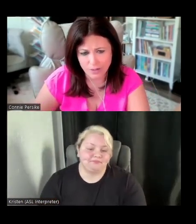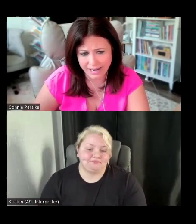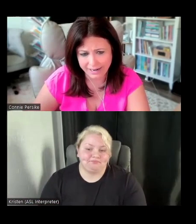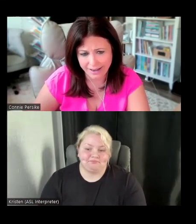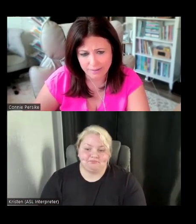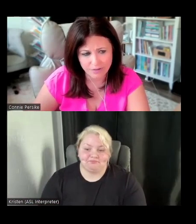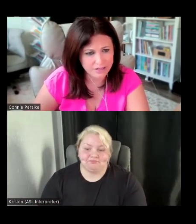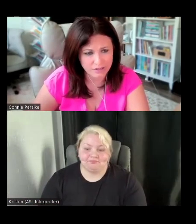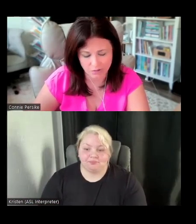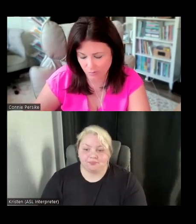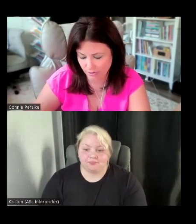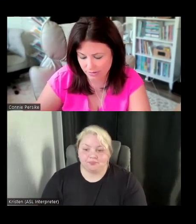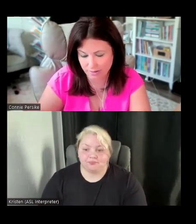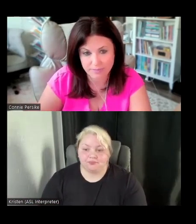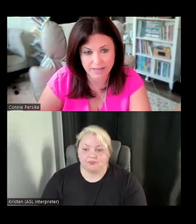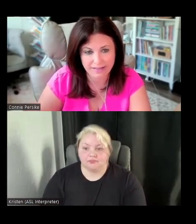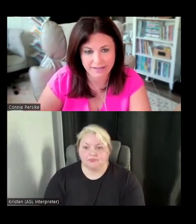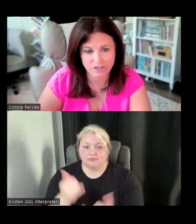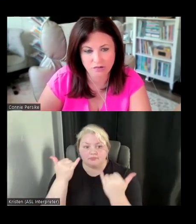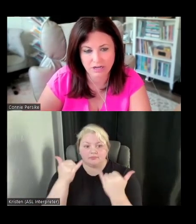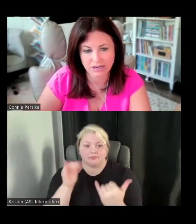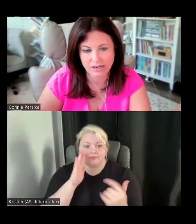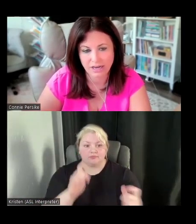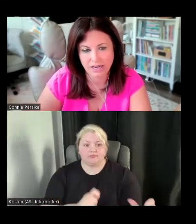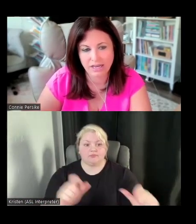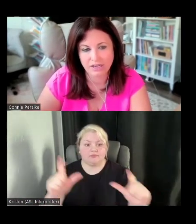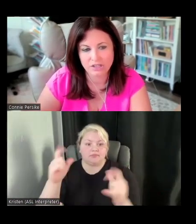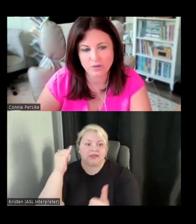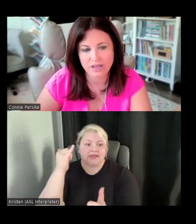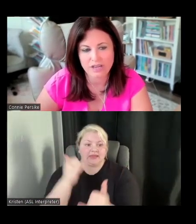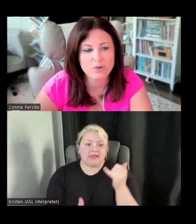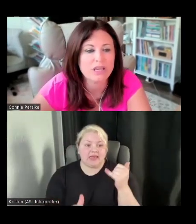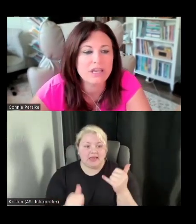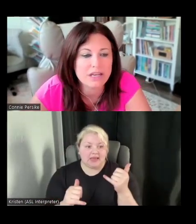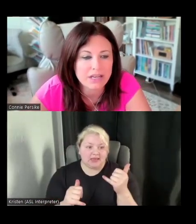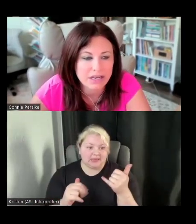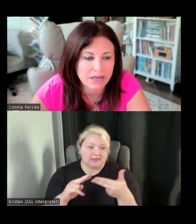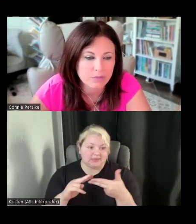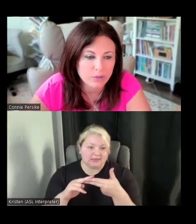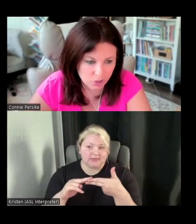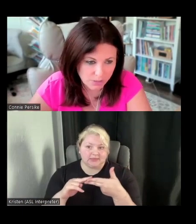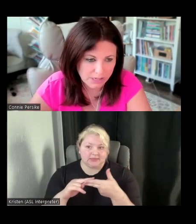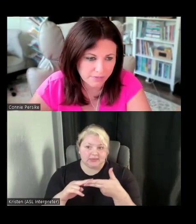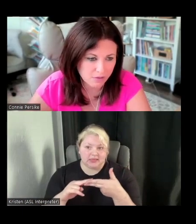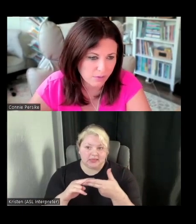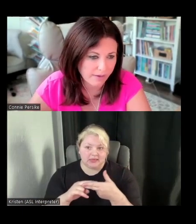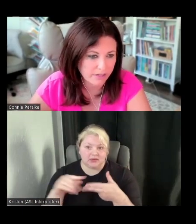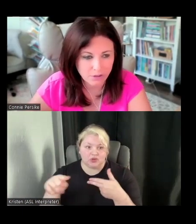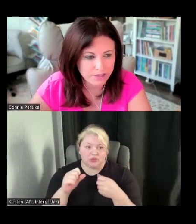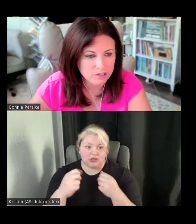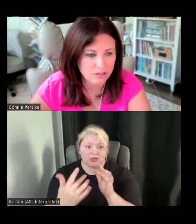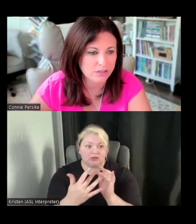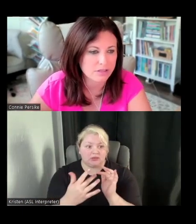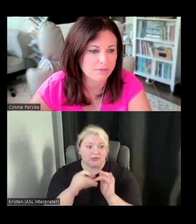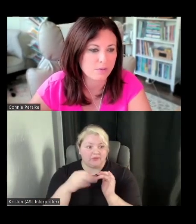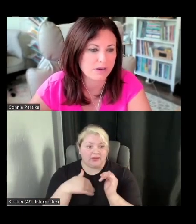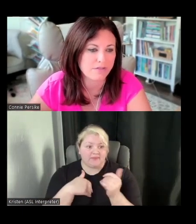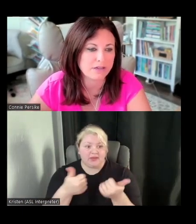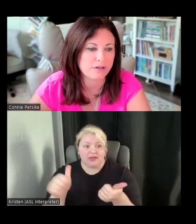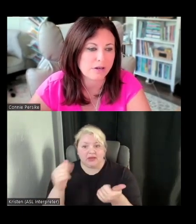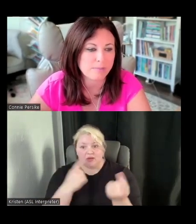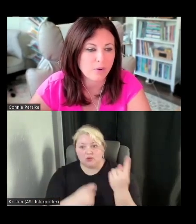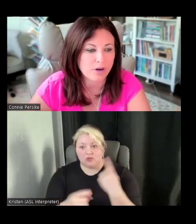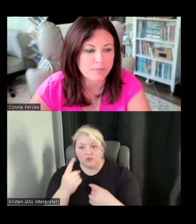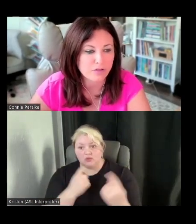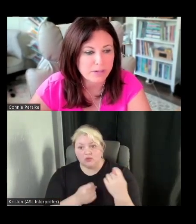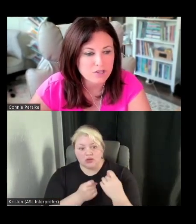Okay, I'm going to put up that last screen so that you can reach me if you have any questions, if you want to